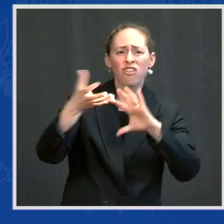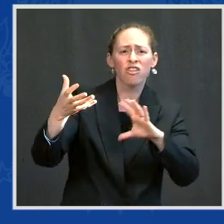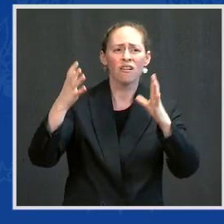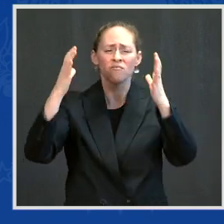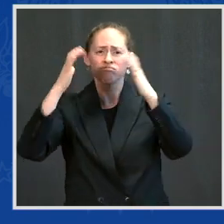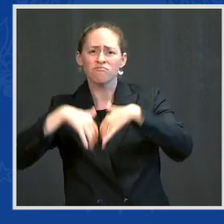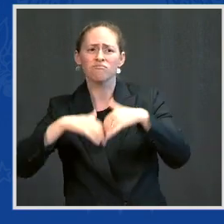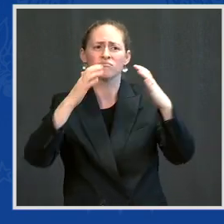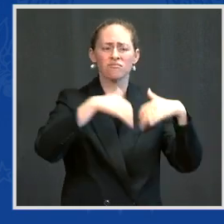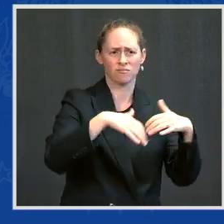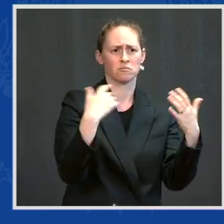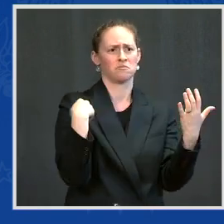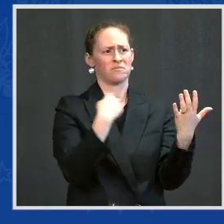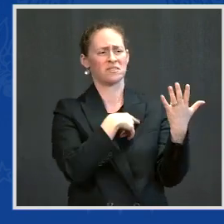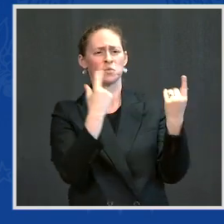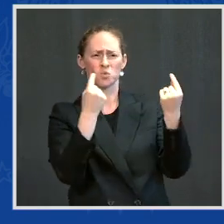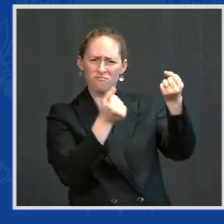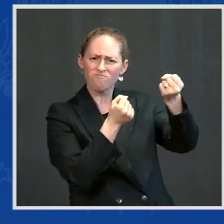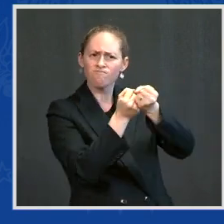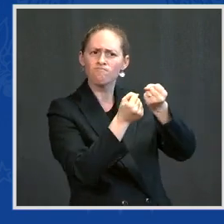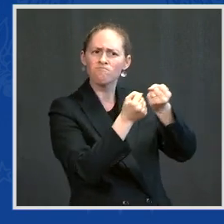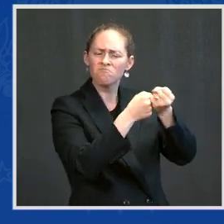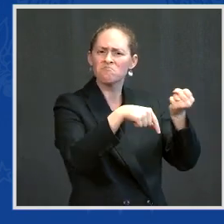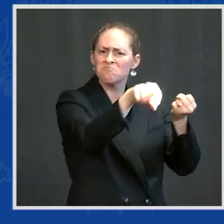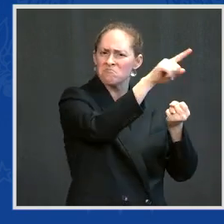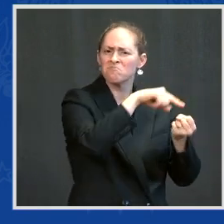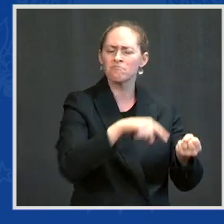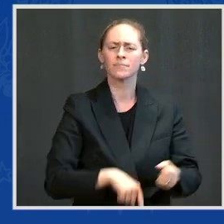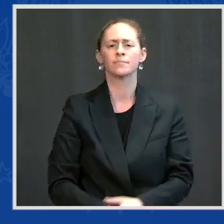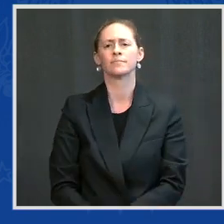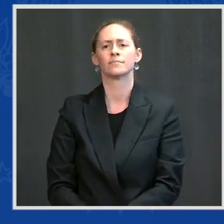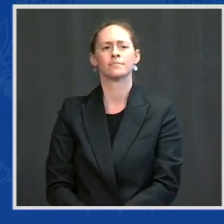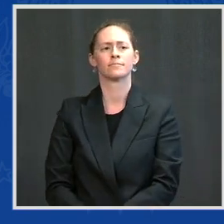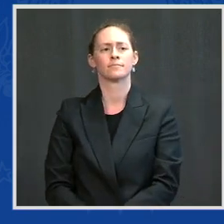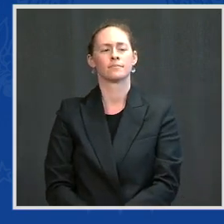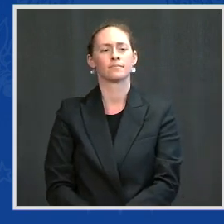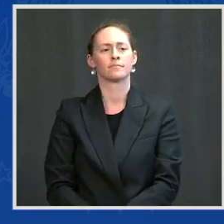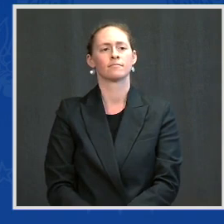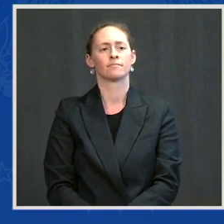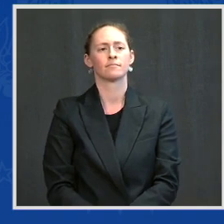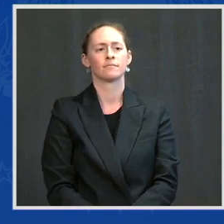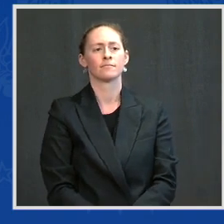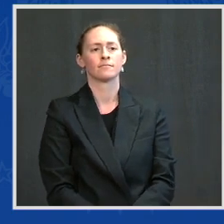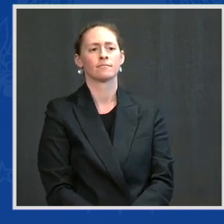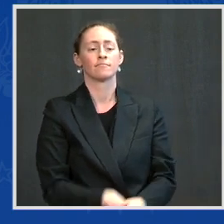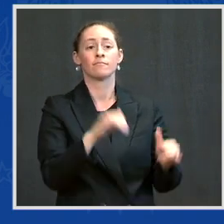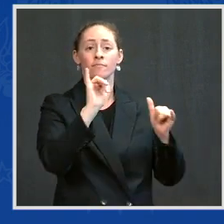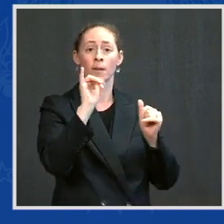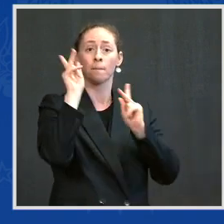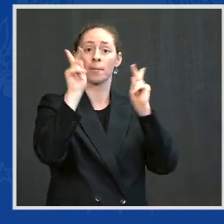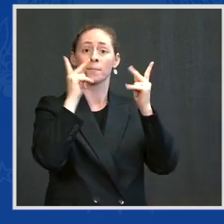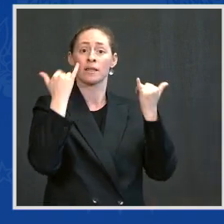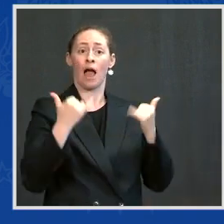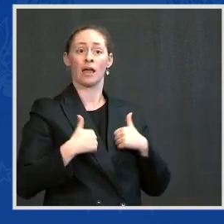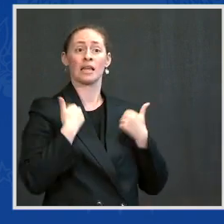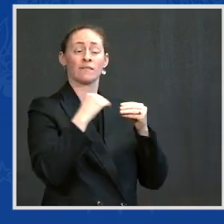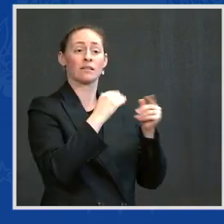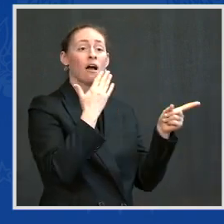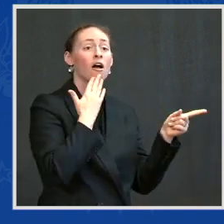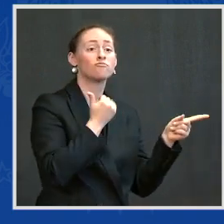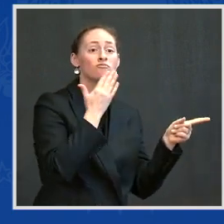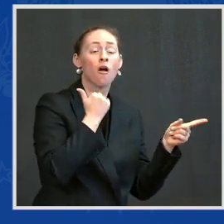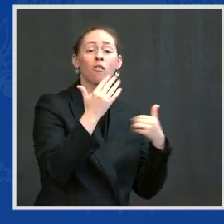as well as insisting that Israeli citizens, whether they be Arab or Jew, are